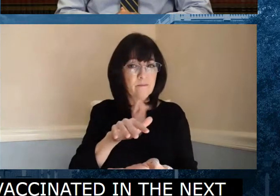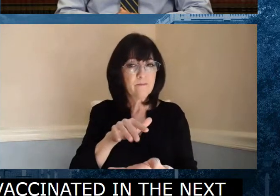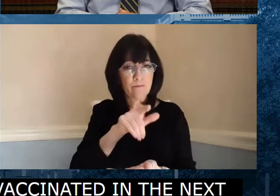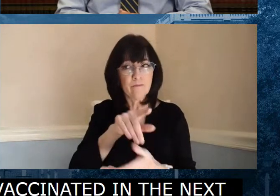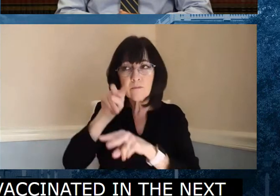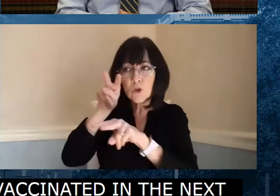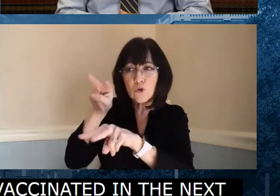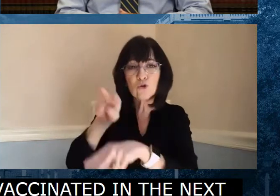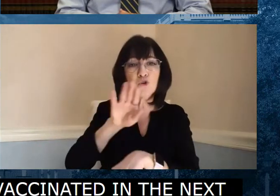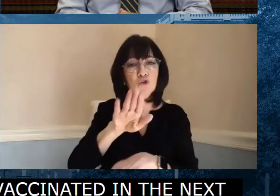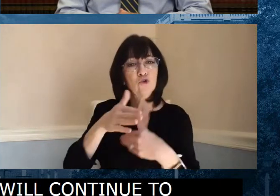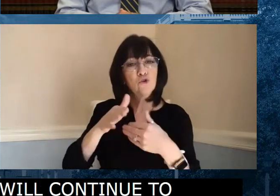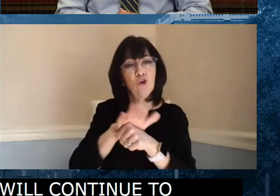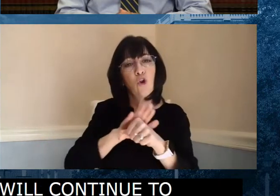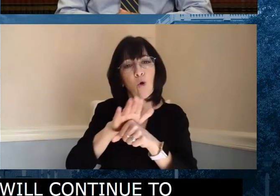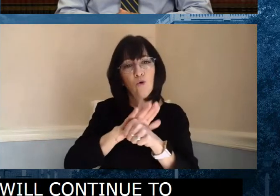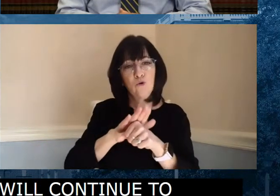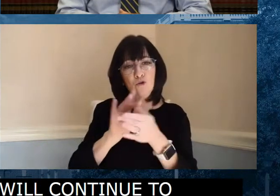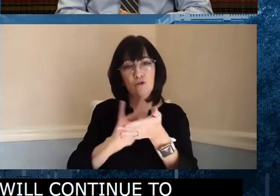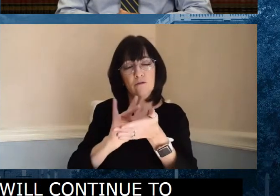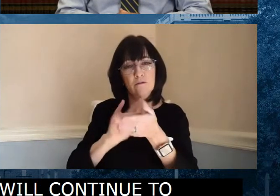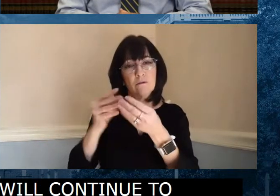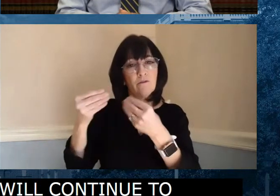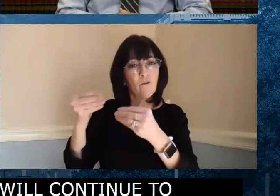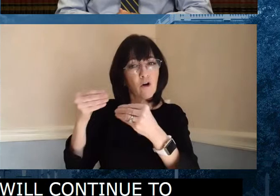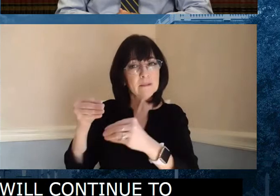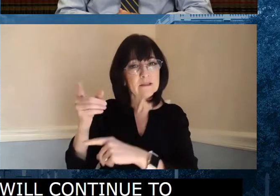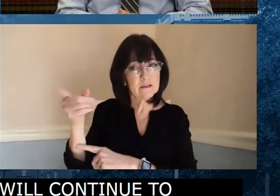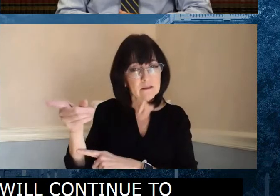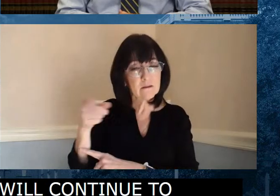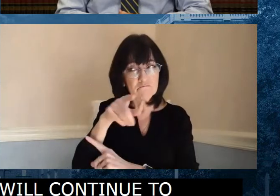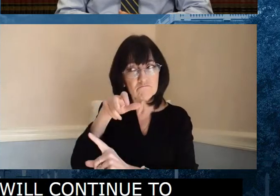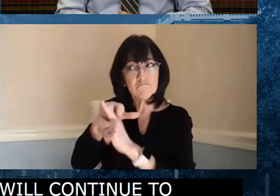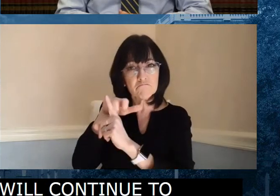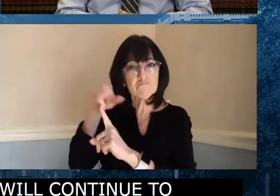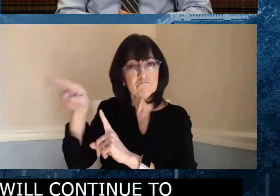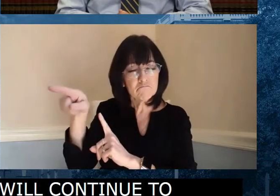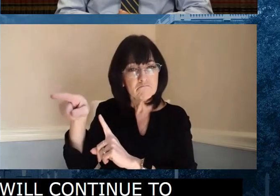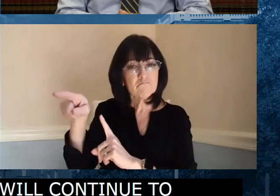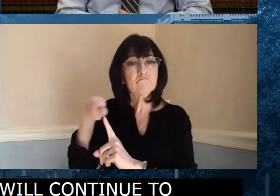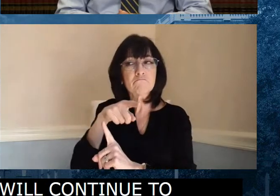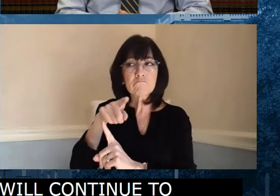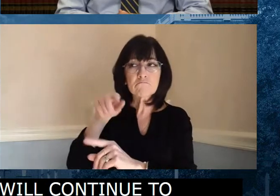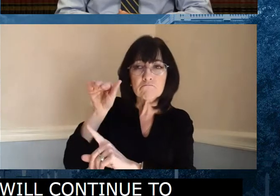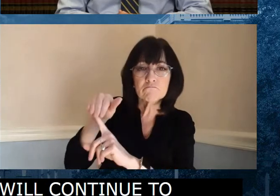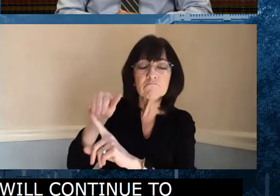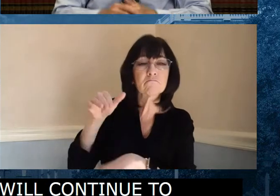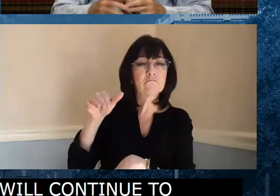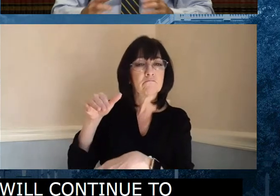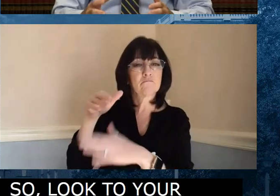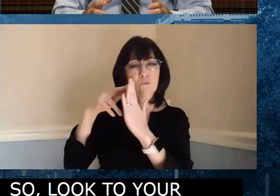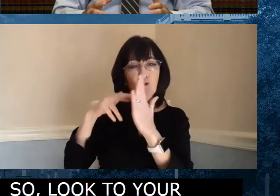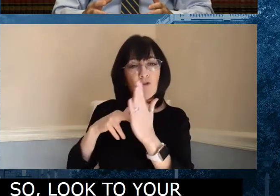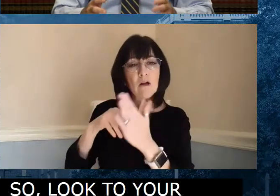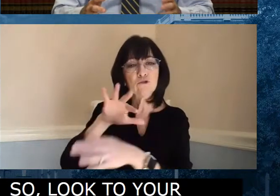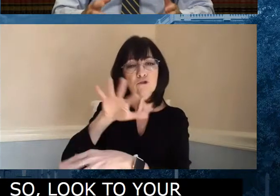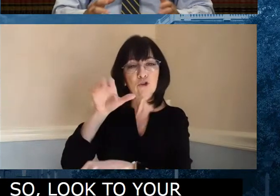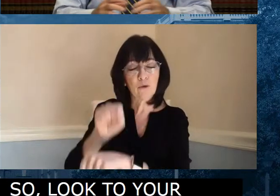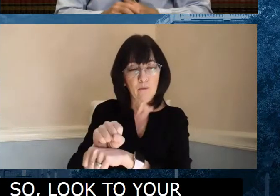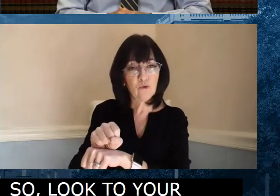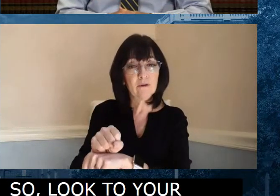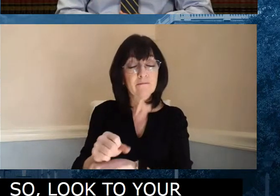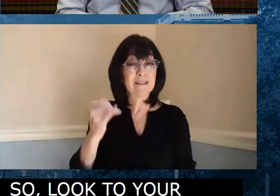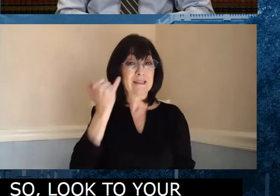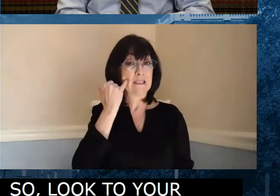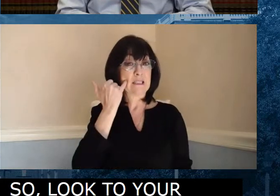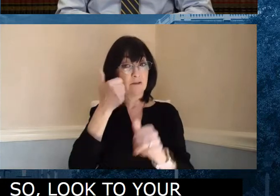pharmacy for the availability of an appointment to get a vaccine. If you're younger or anybody who's a little bit hesitant